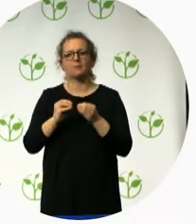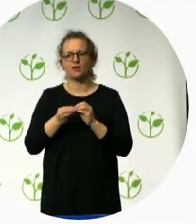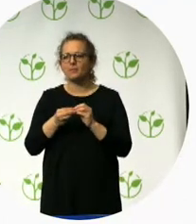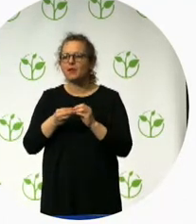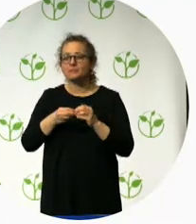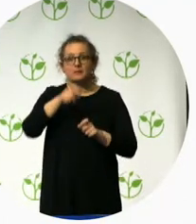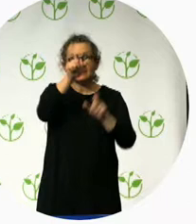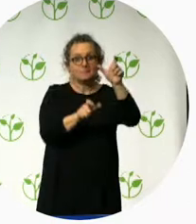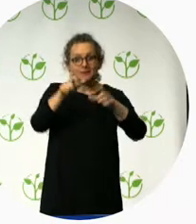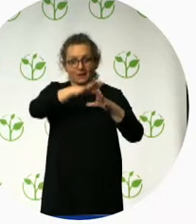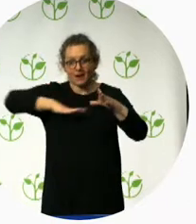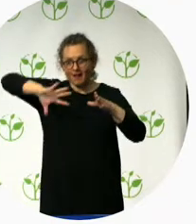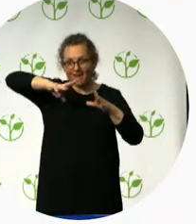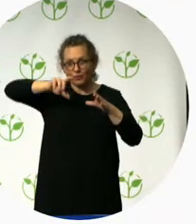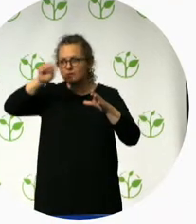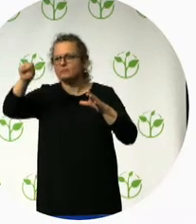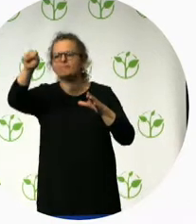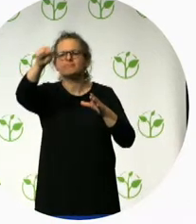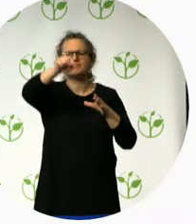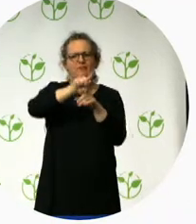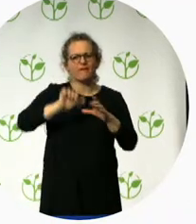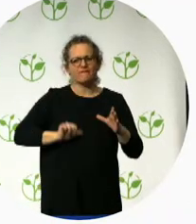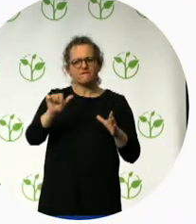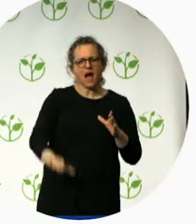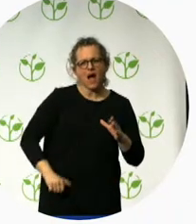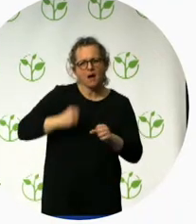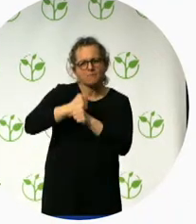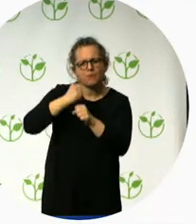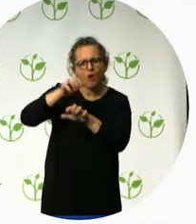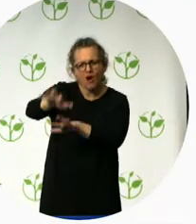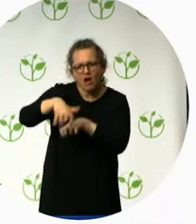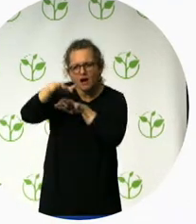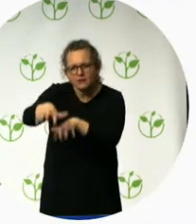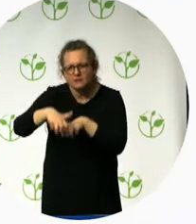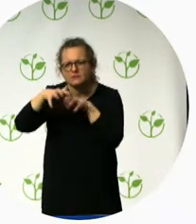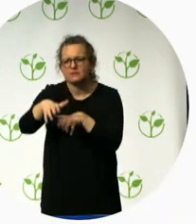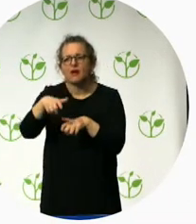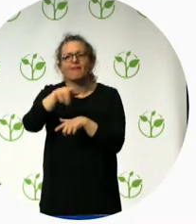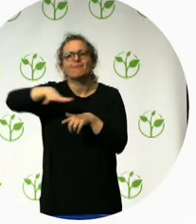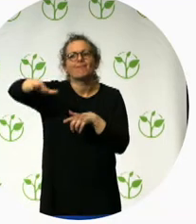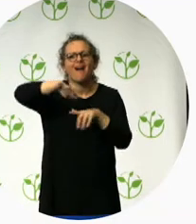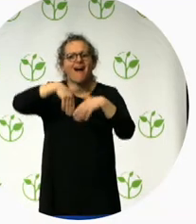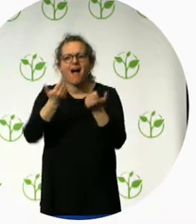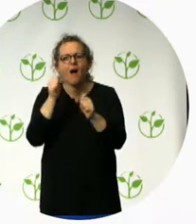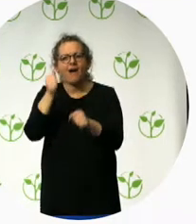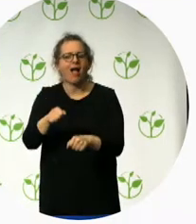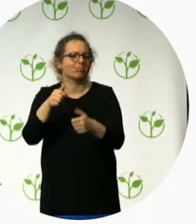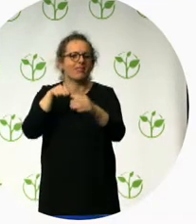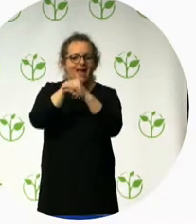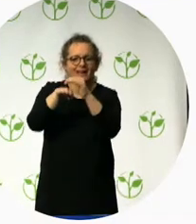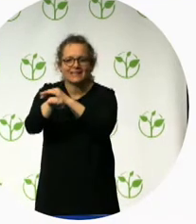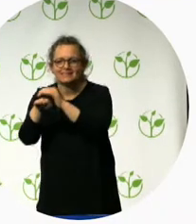And accessibility, when you talk about accessibility, living alone, people with disabilities, people without